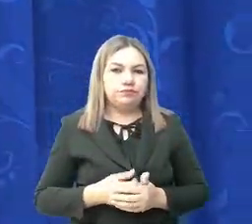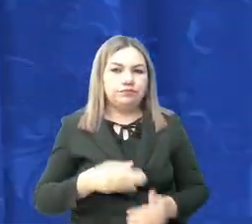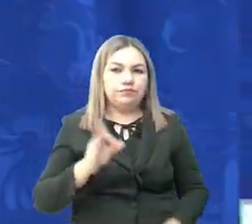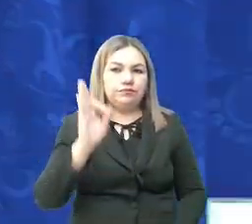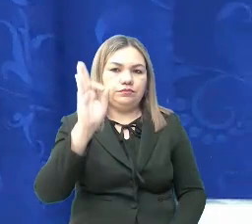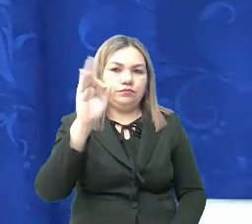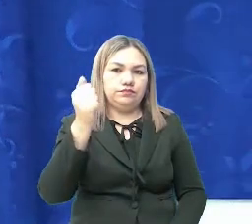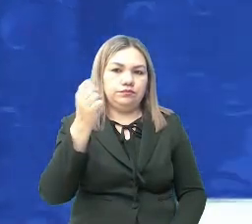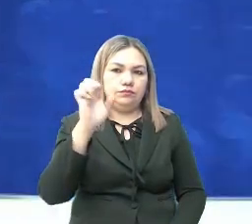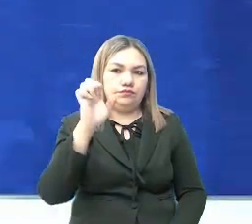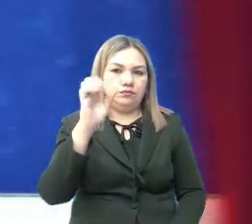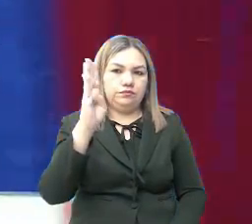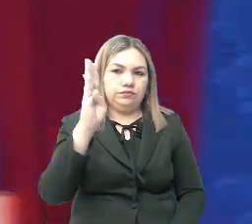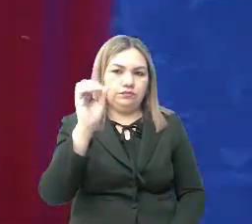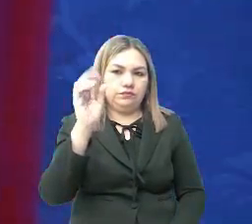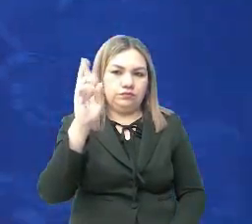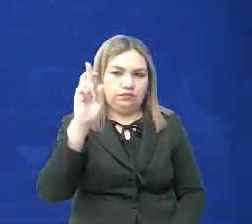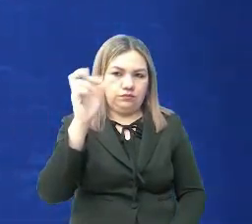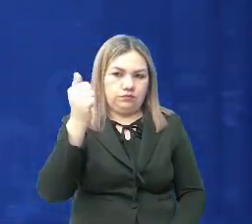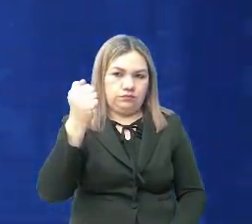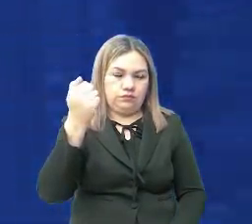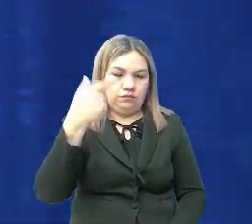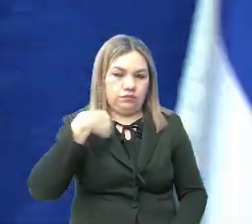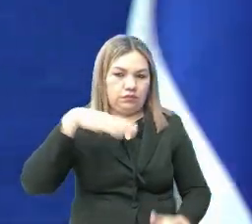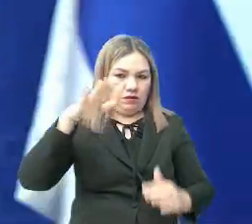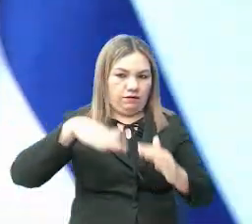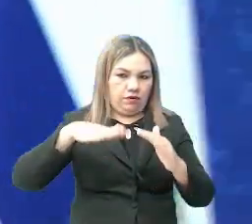It says that Deborah was under the palm tree.